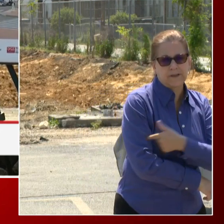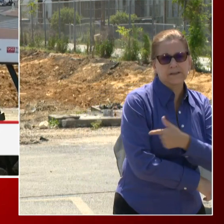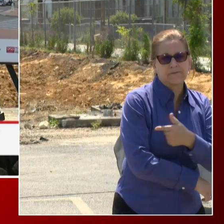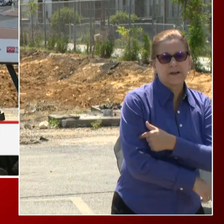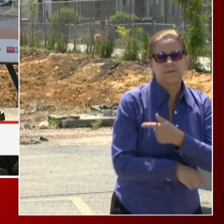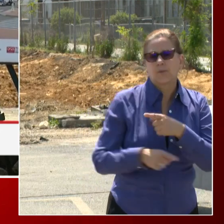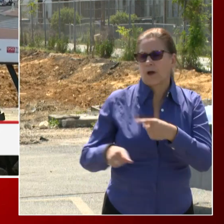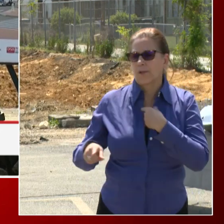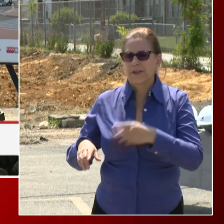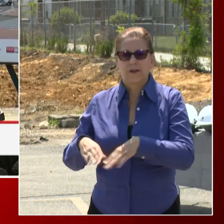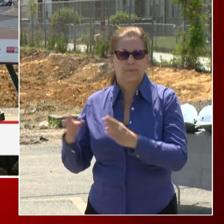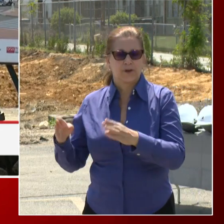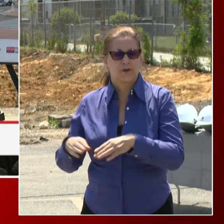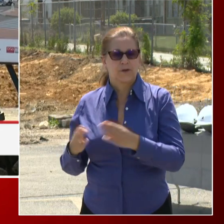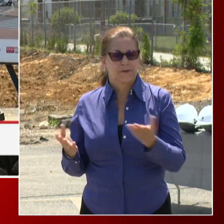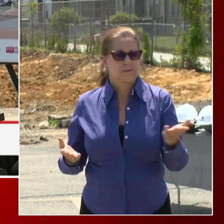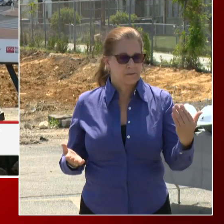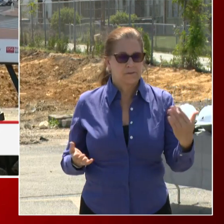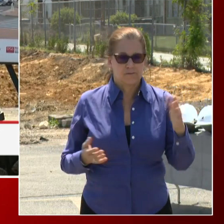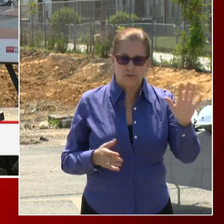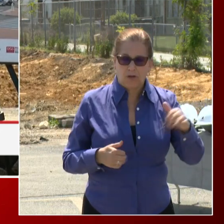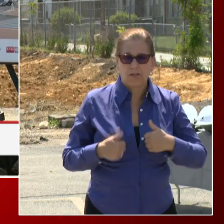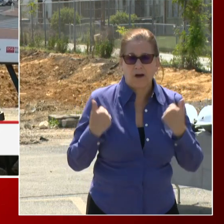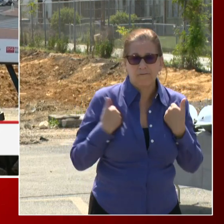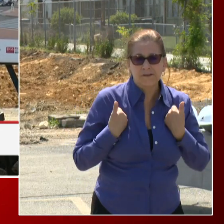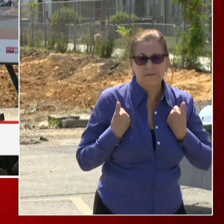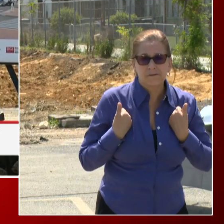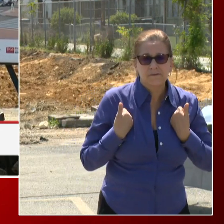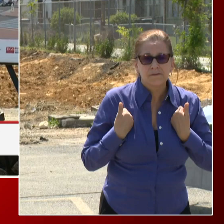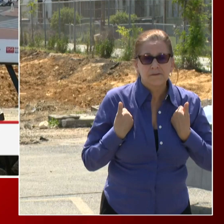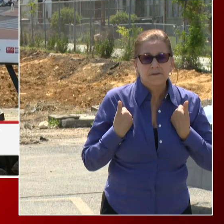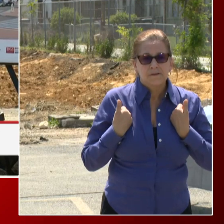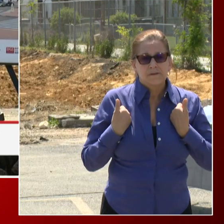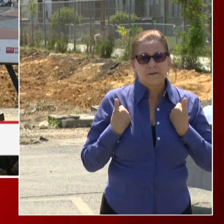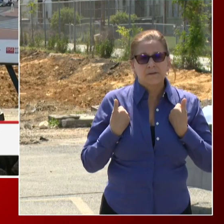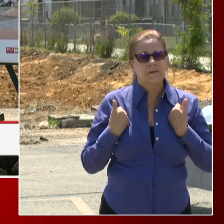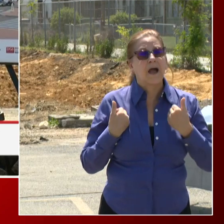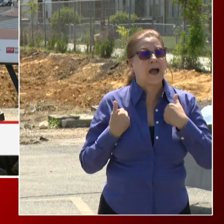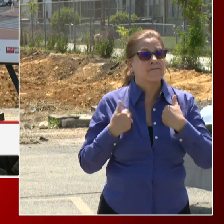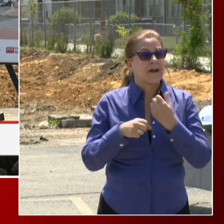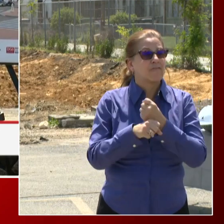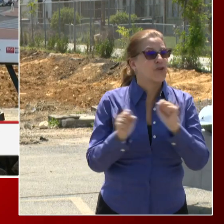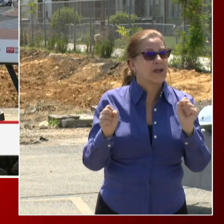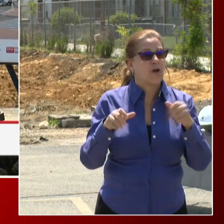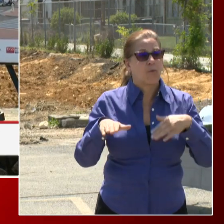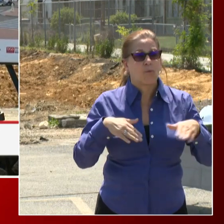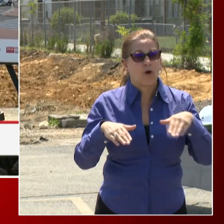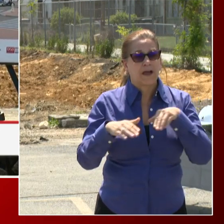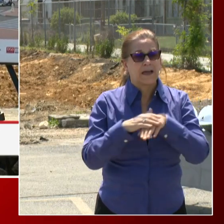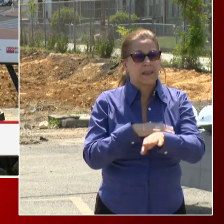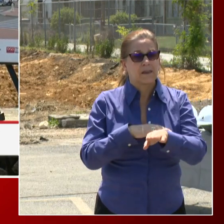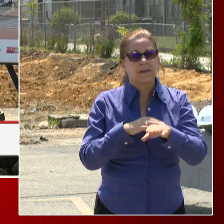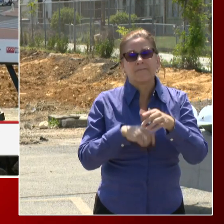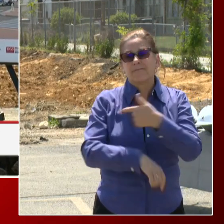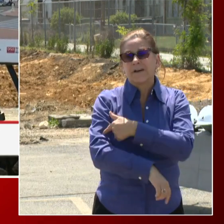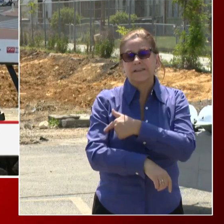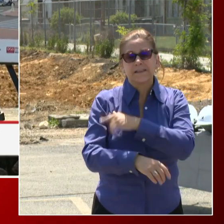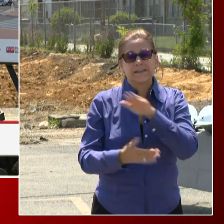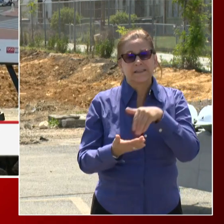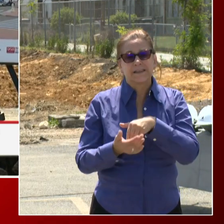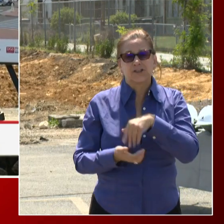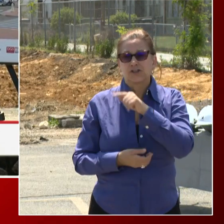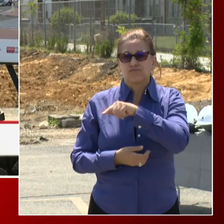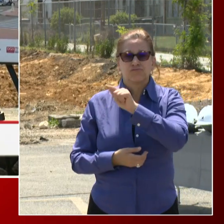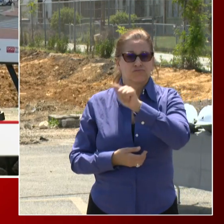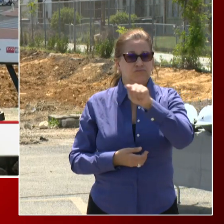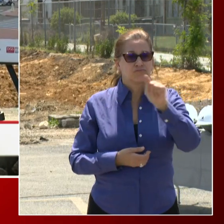your life. So please go to a free walk-up, no appointment, no registration needed location.